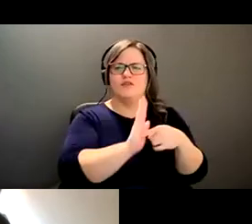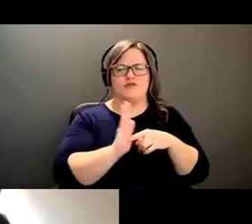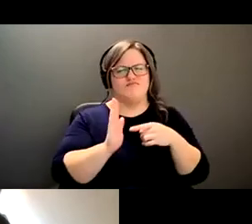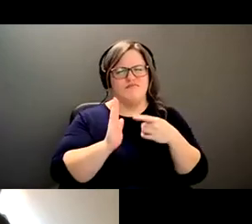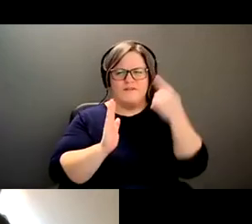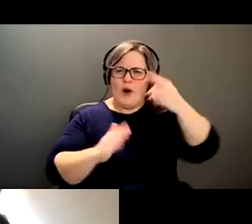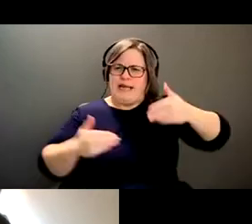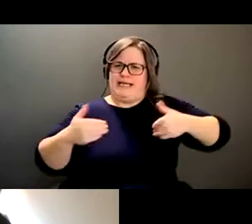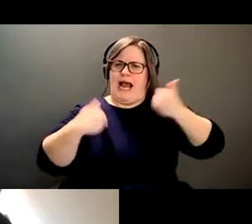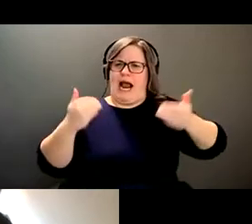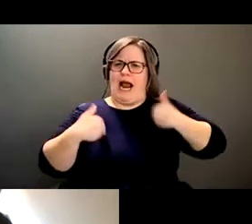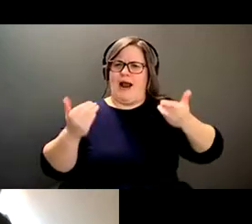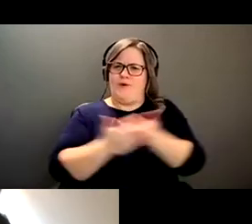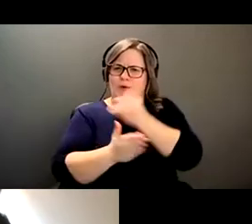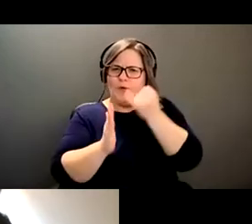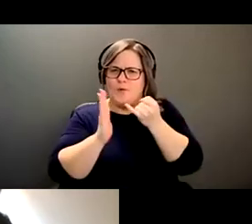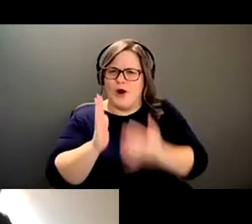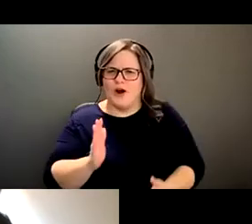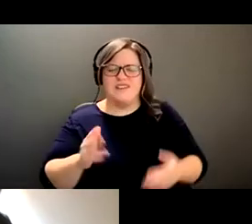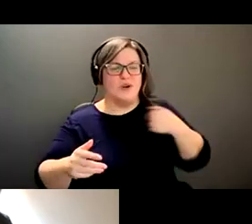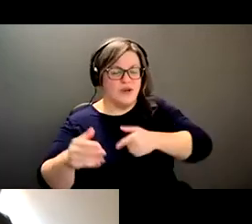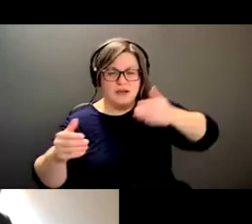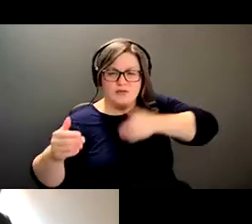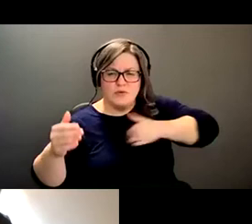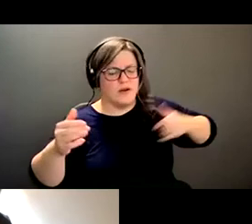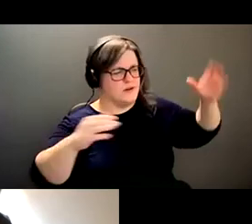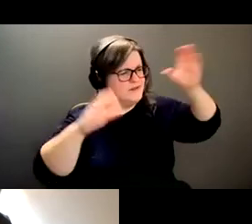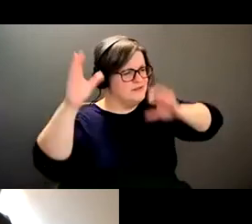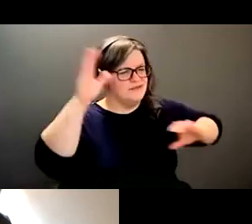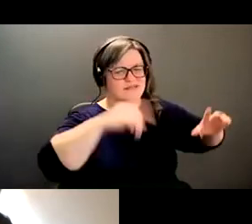artists, but also a dialogue between artists who are more established